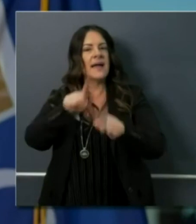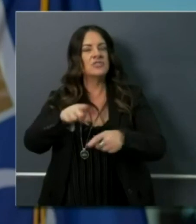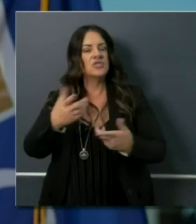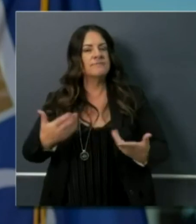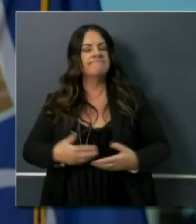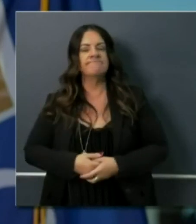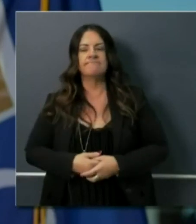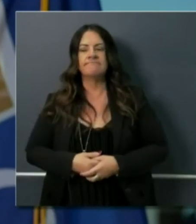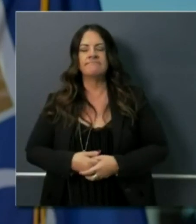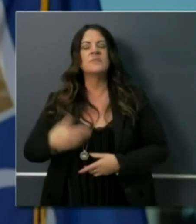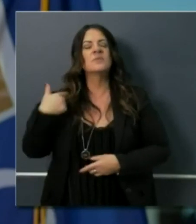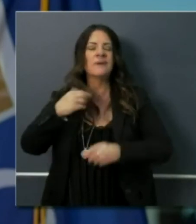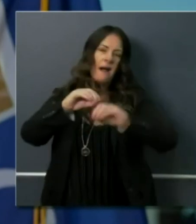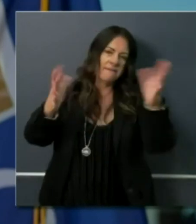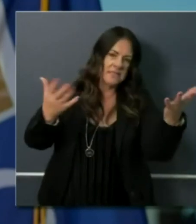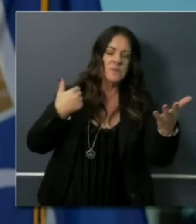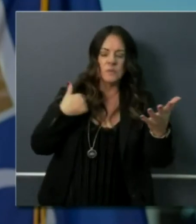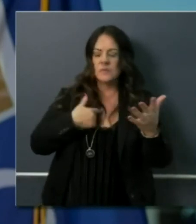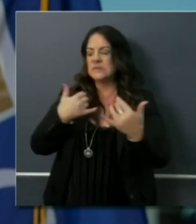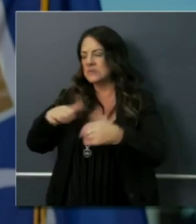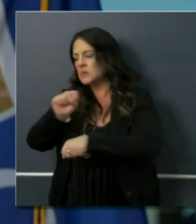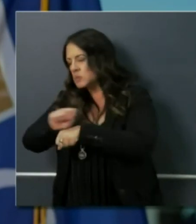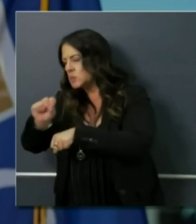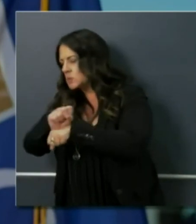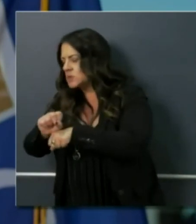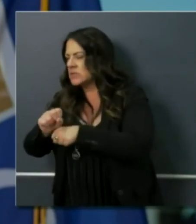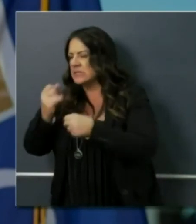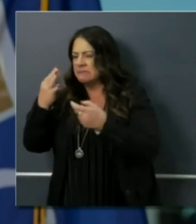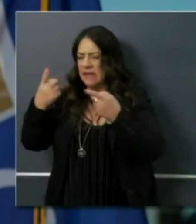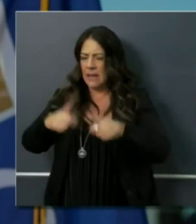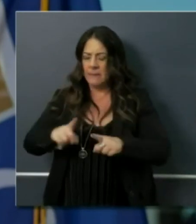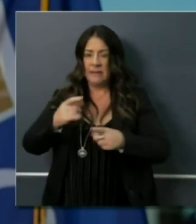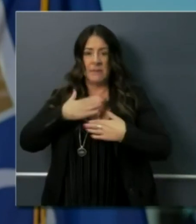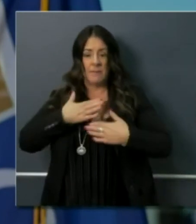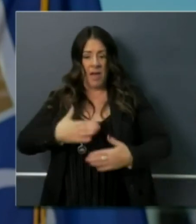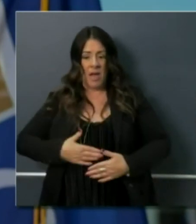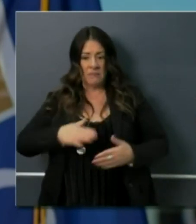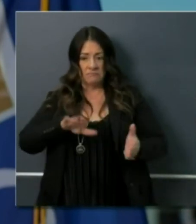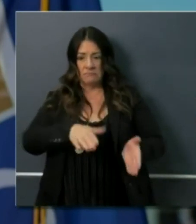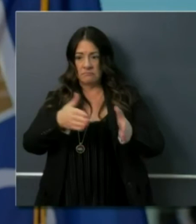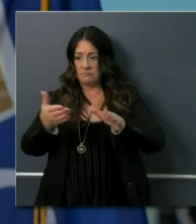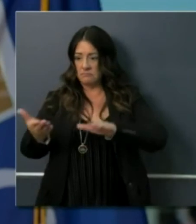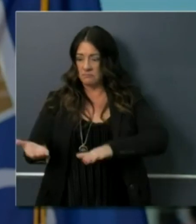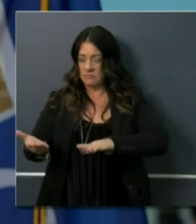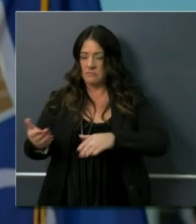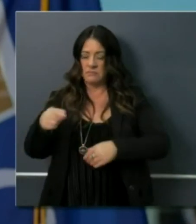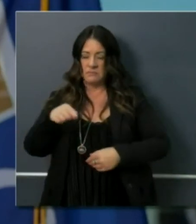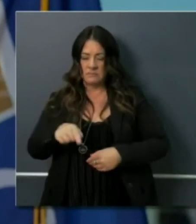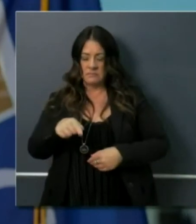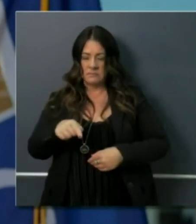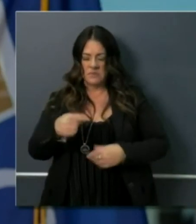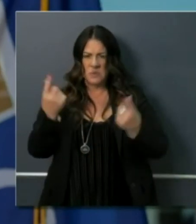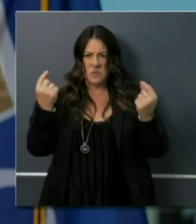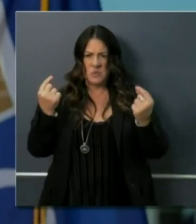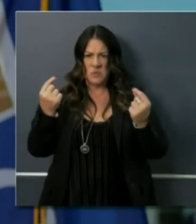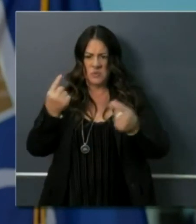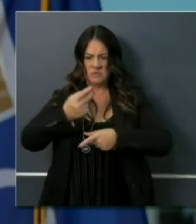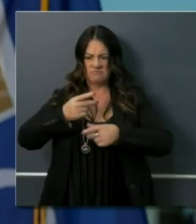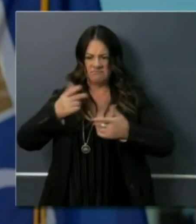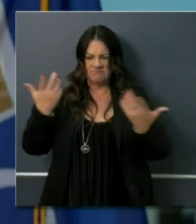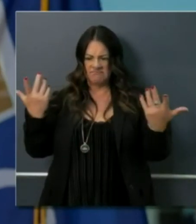sure that any deceased bodies can be appropriately handled, so we don't